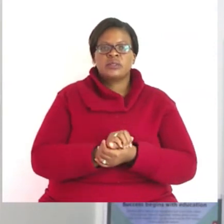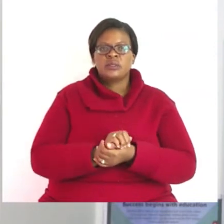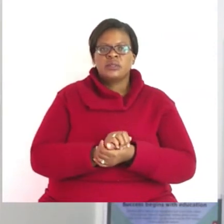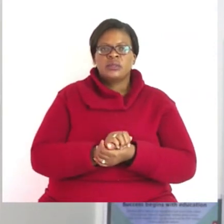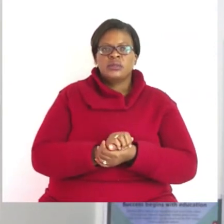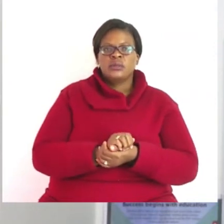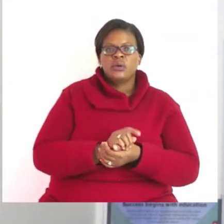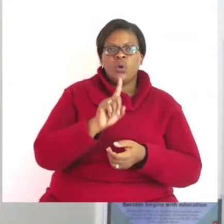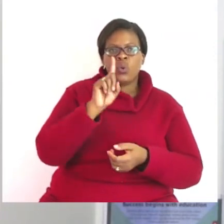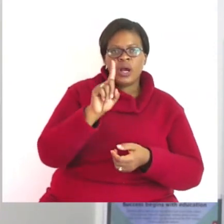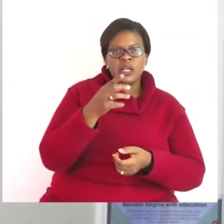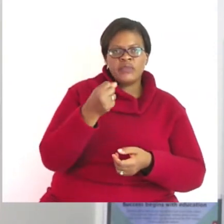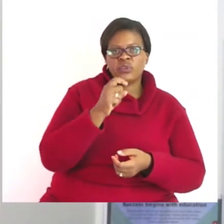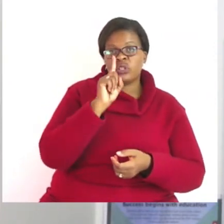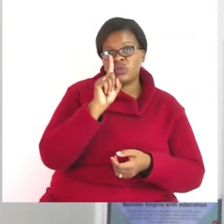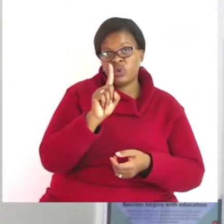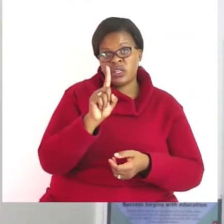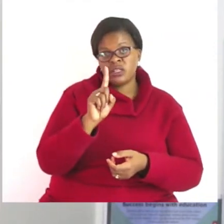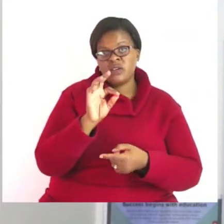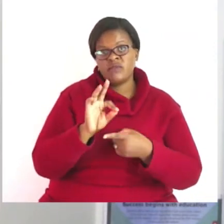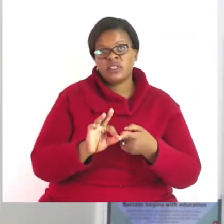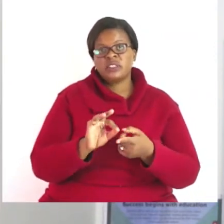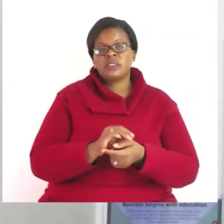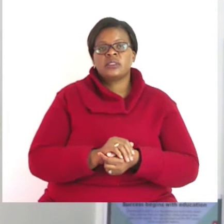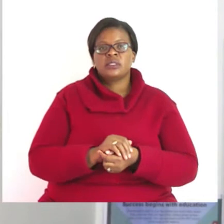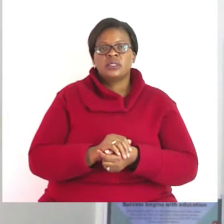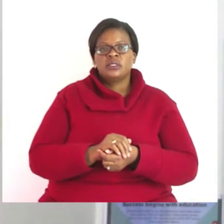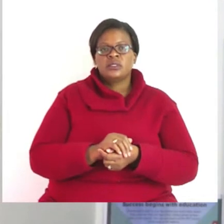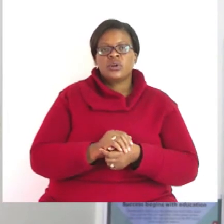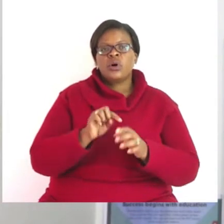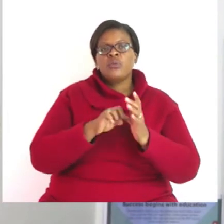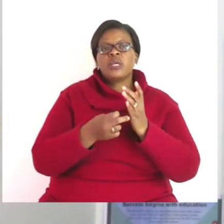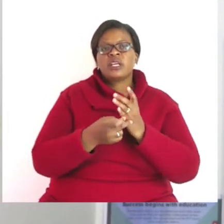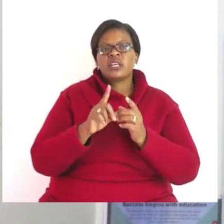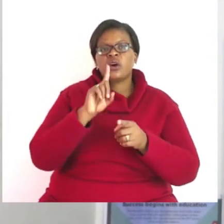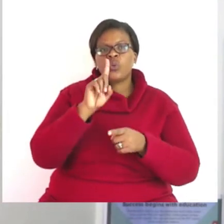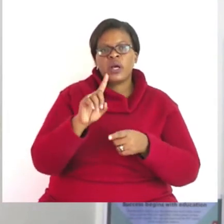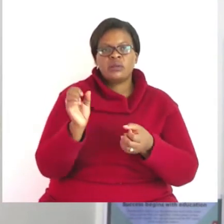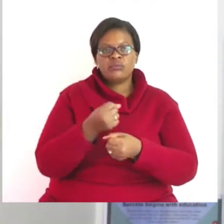1 has got only one factor, so 1 is not a prime factor.